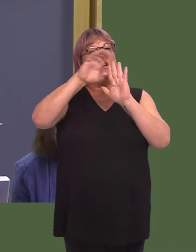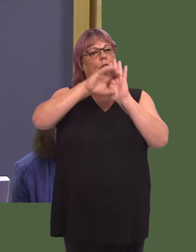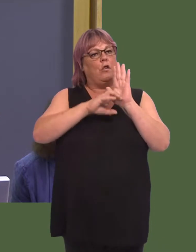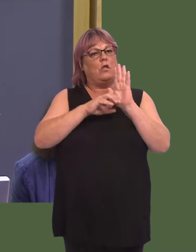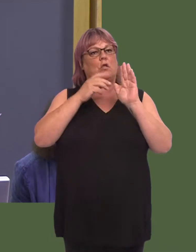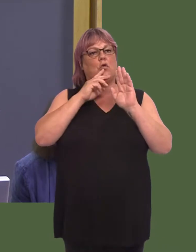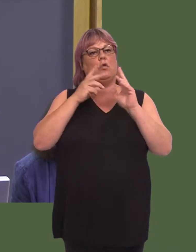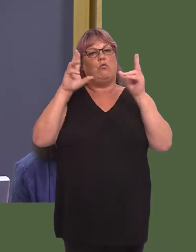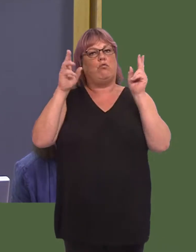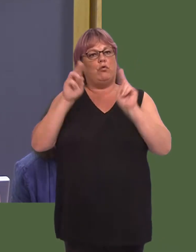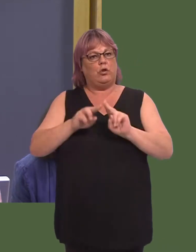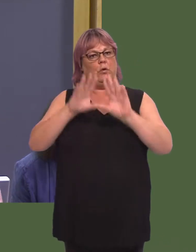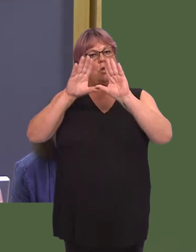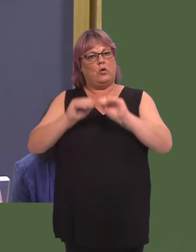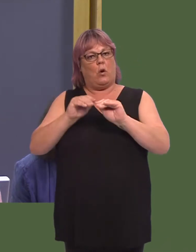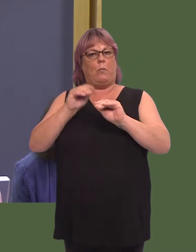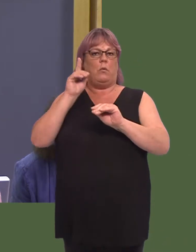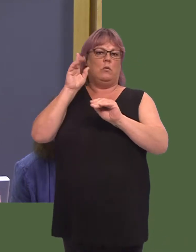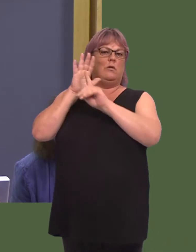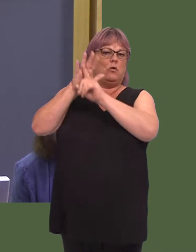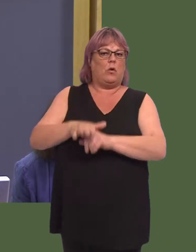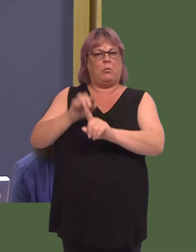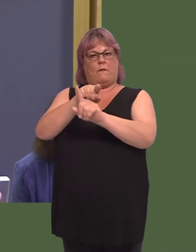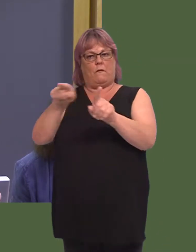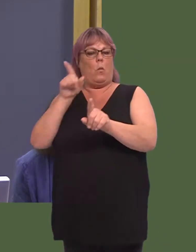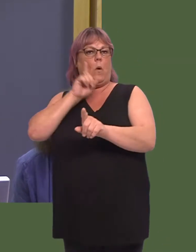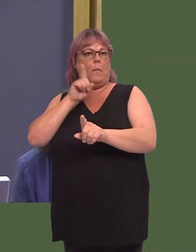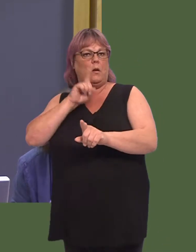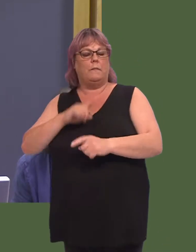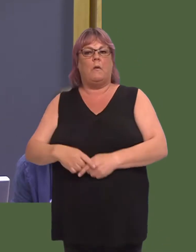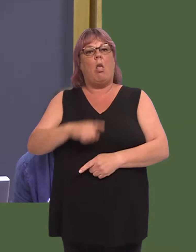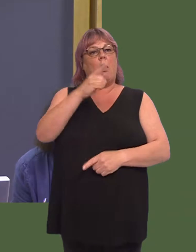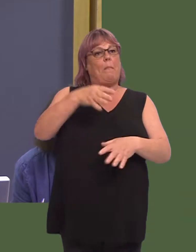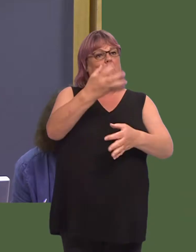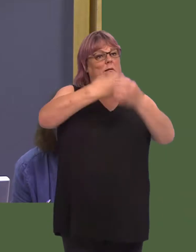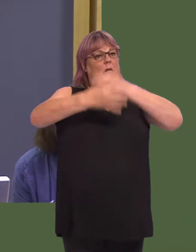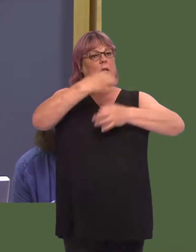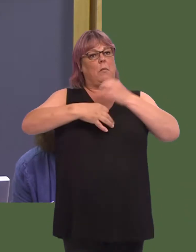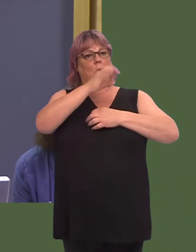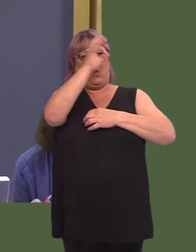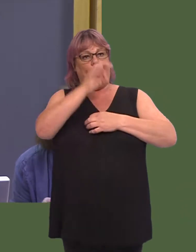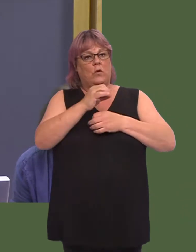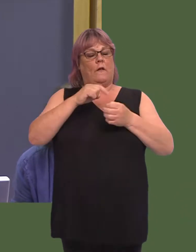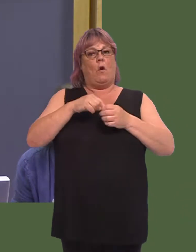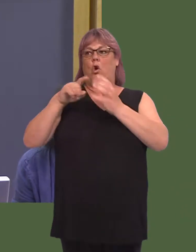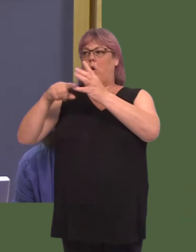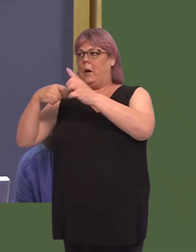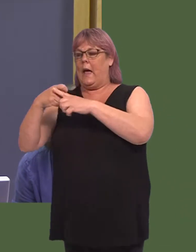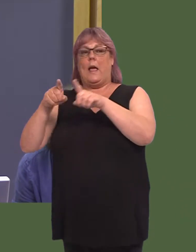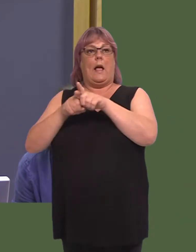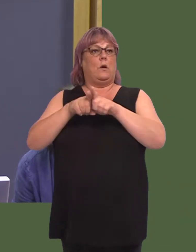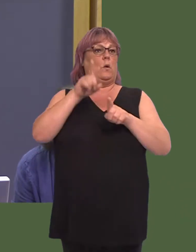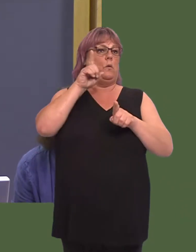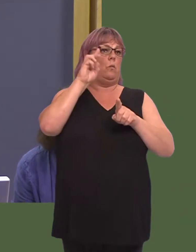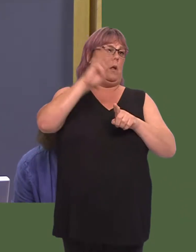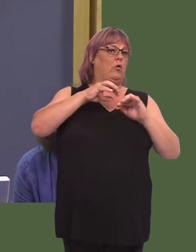Elimination of Discrimination Against Women report to the UN Committee this week, asking a wide range of questions of the UK and